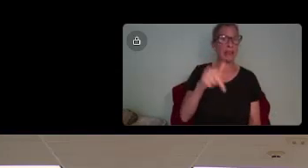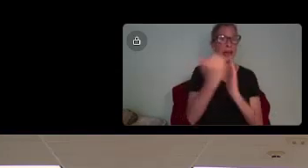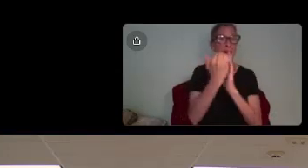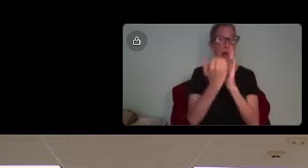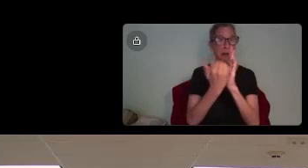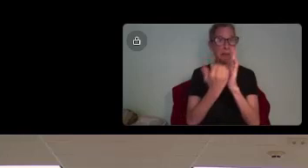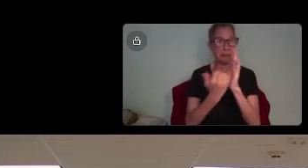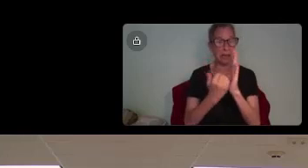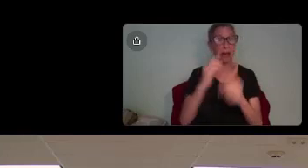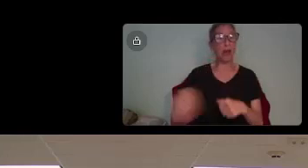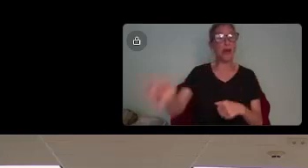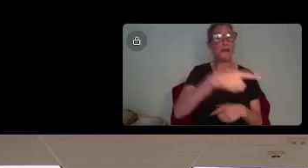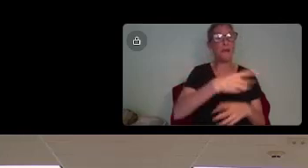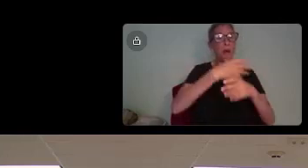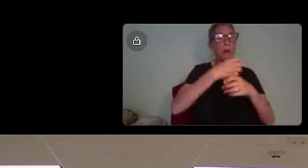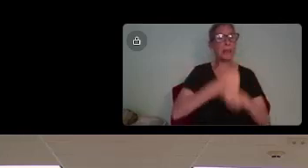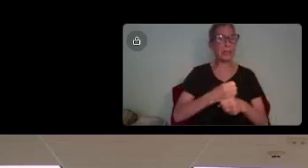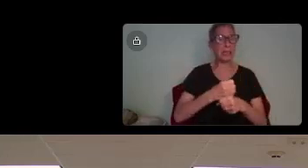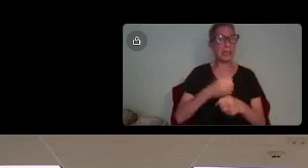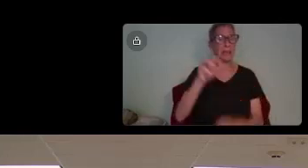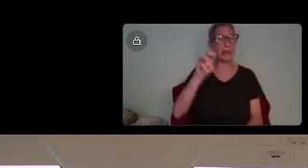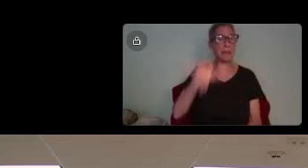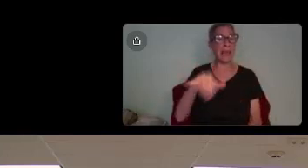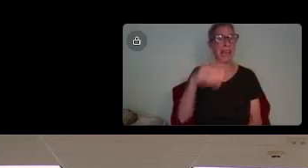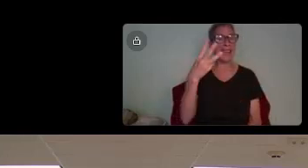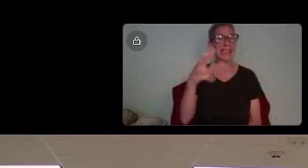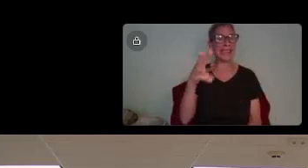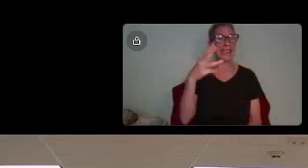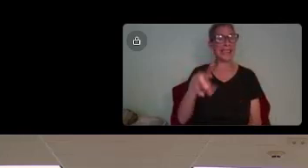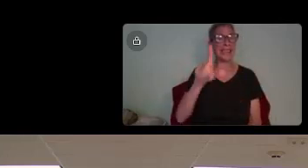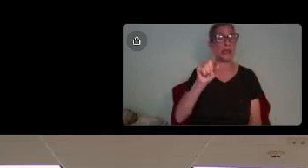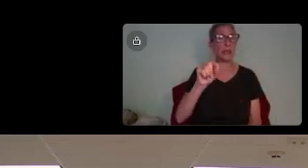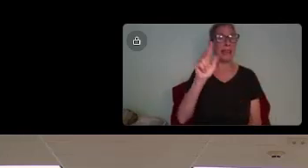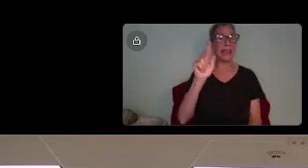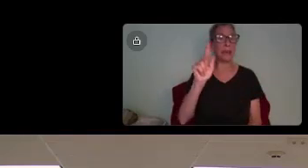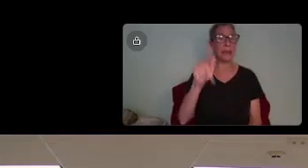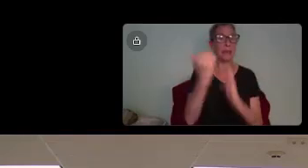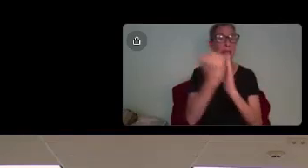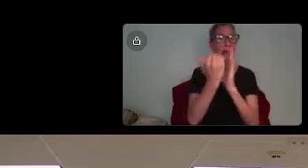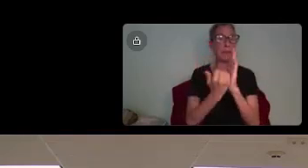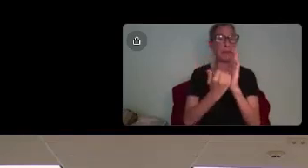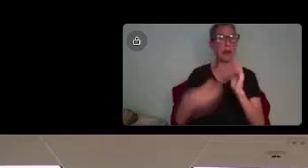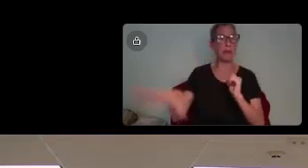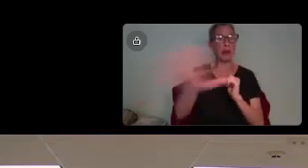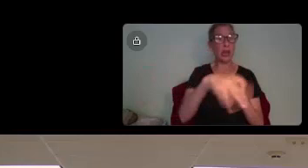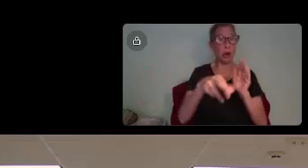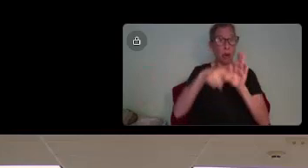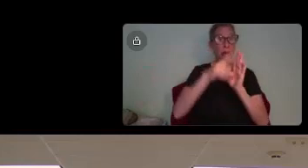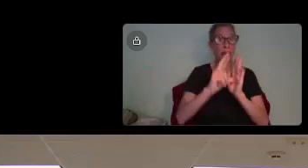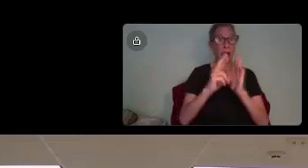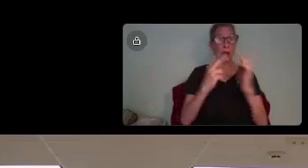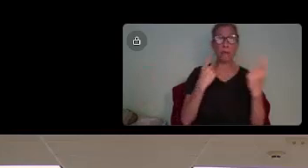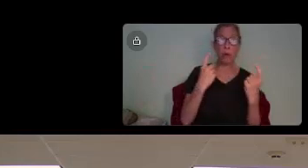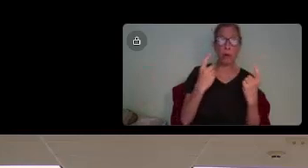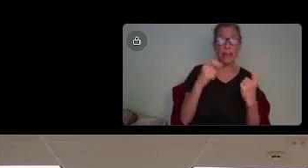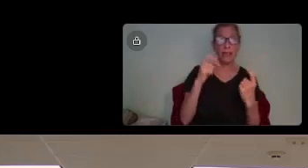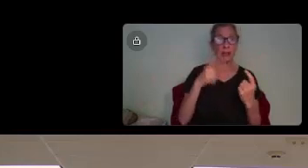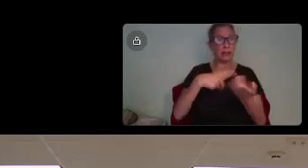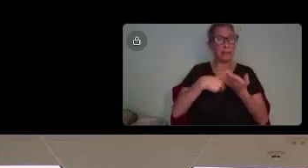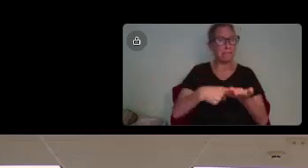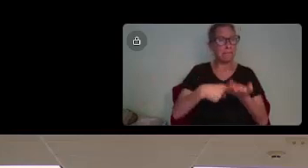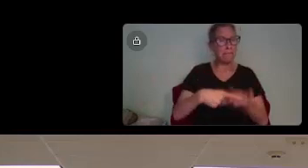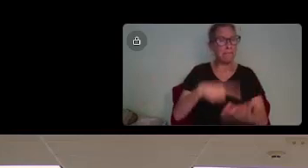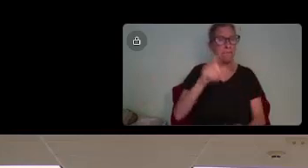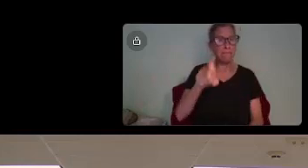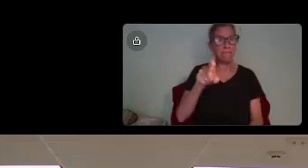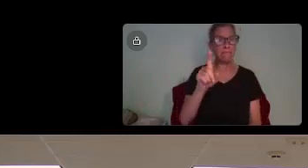have all received a copy of the May 16th, 2023 meeting minutes for your review. Are there any questions or need for discussion?